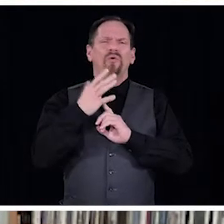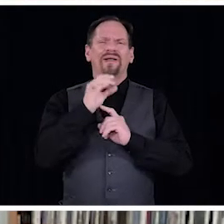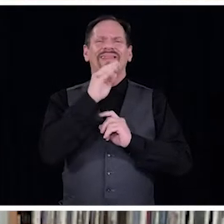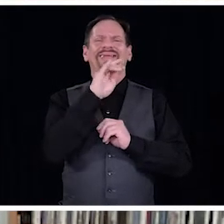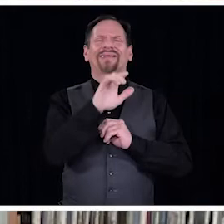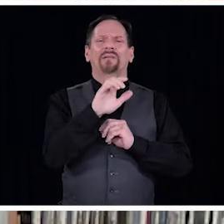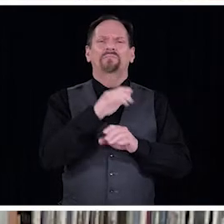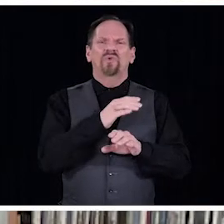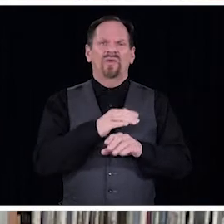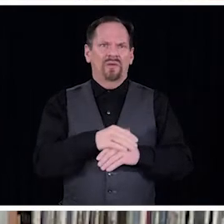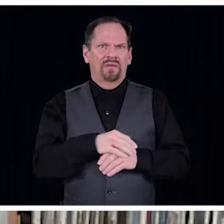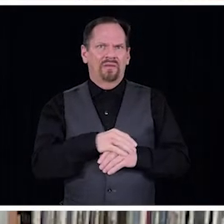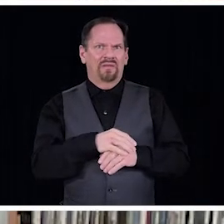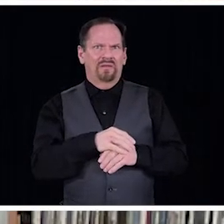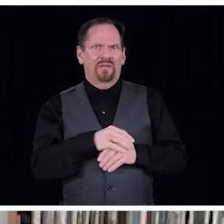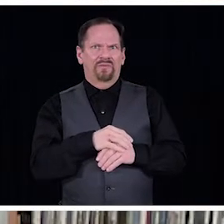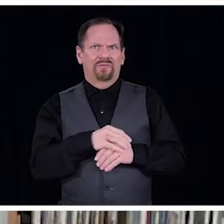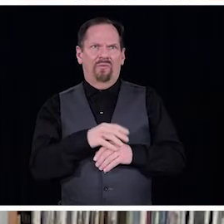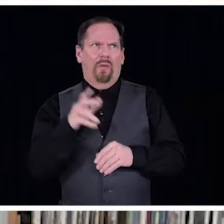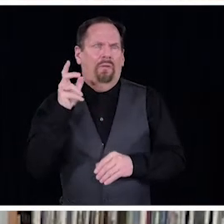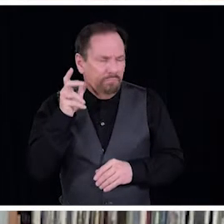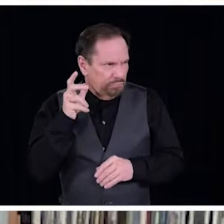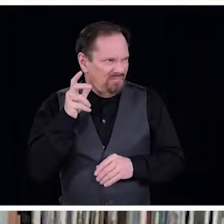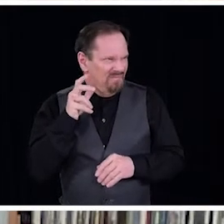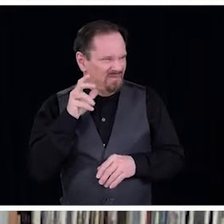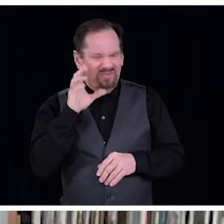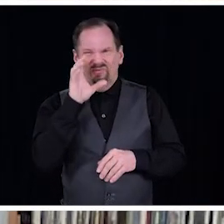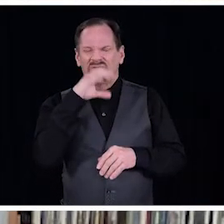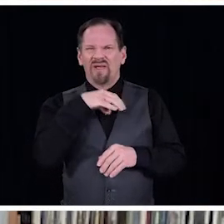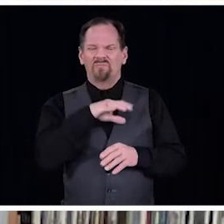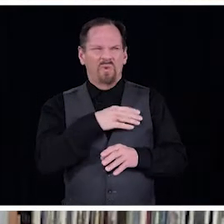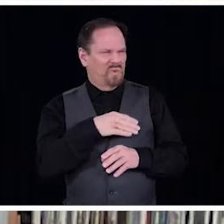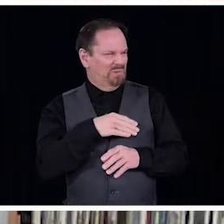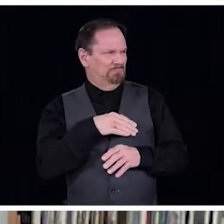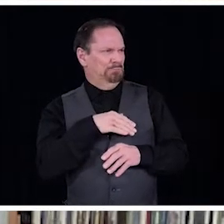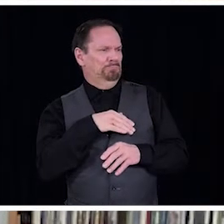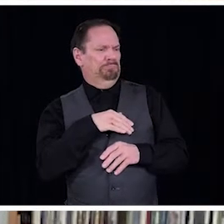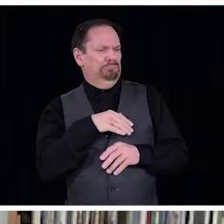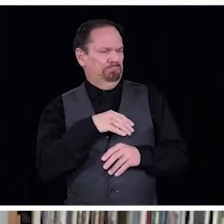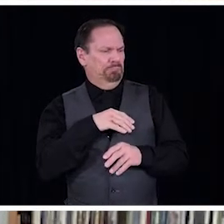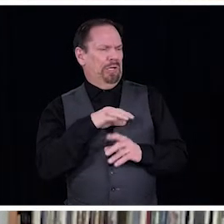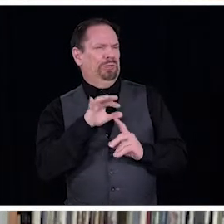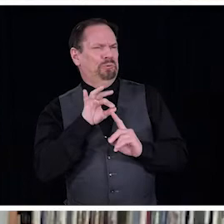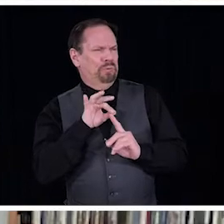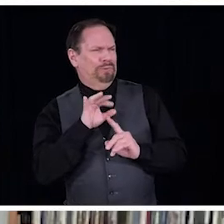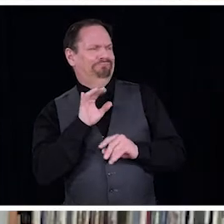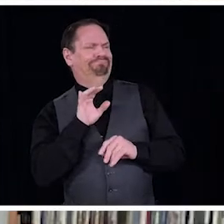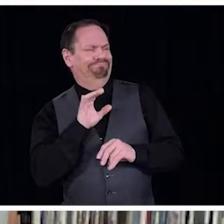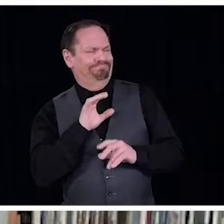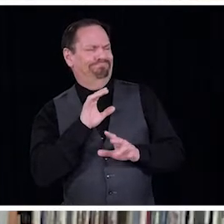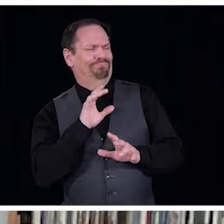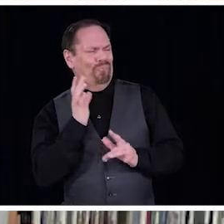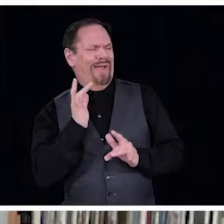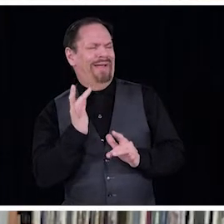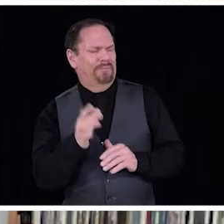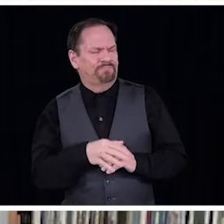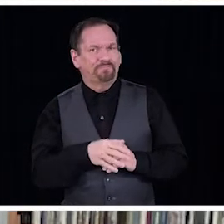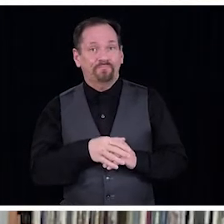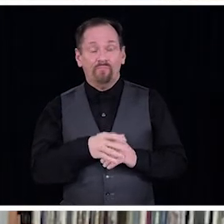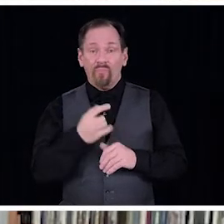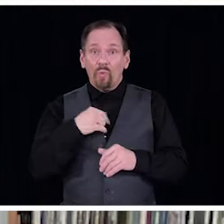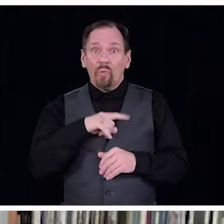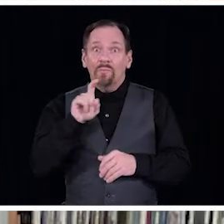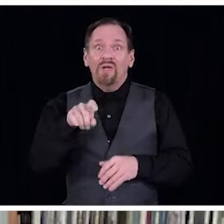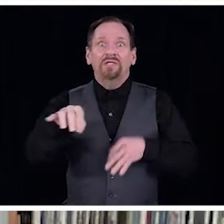see it as something strange, alien, bewildering. So we find ourselves having to explain it. The burden seems heavier here